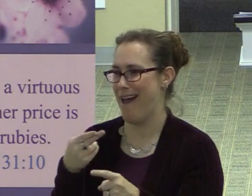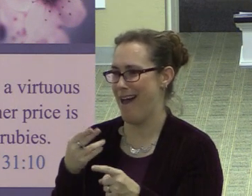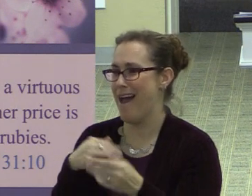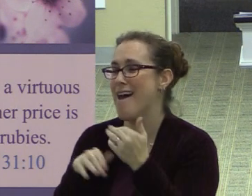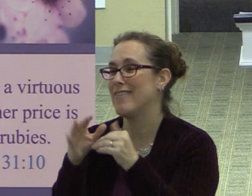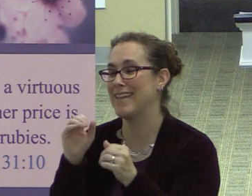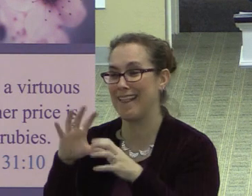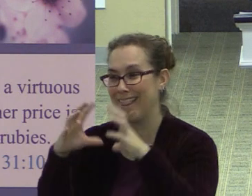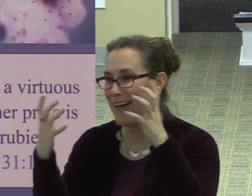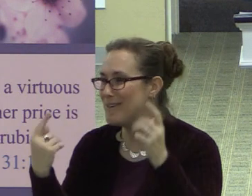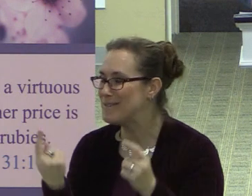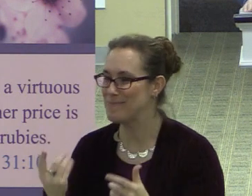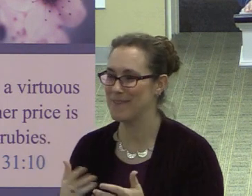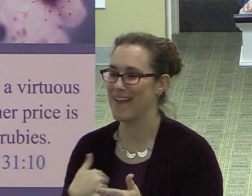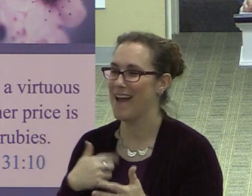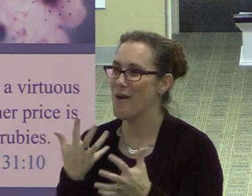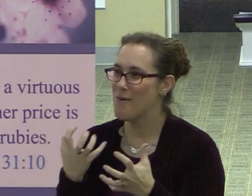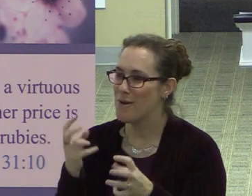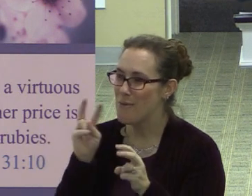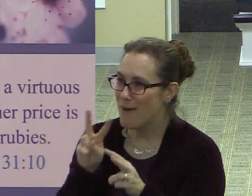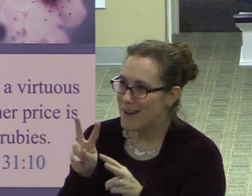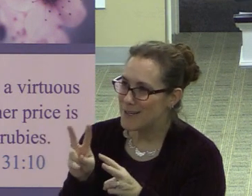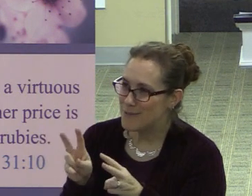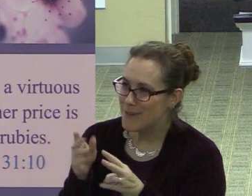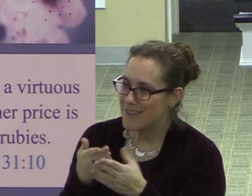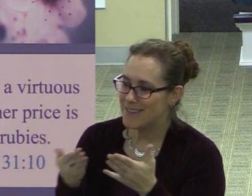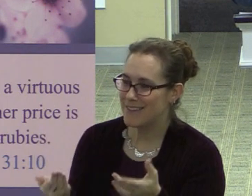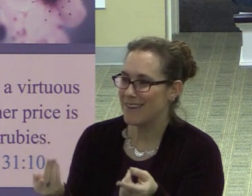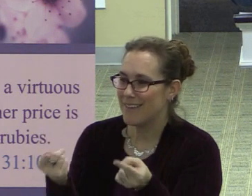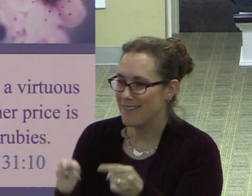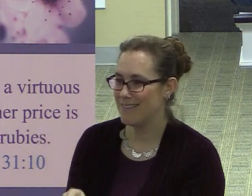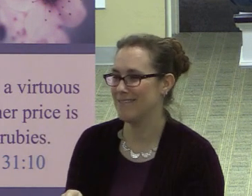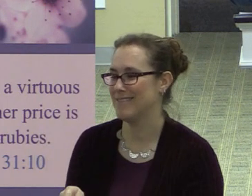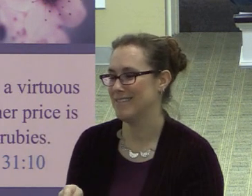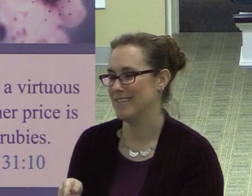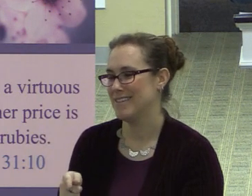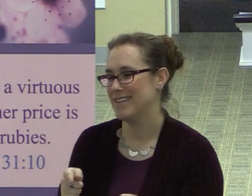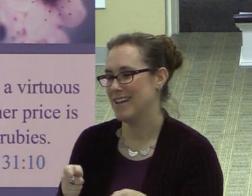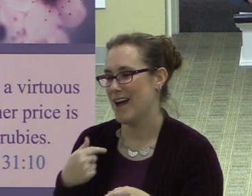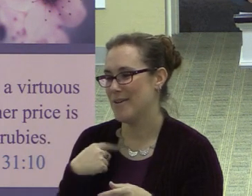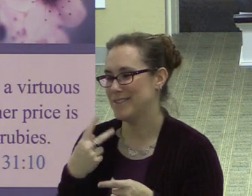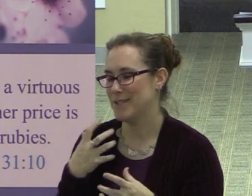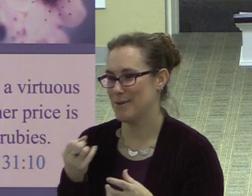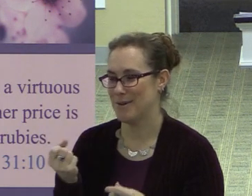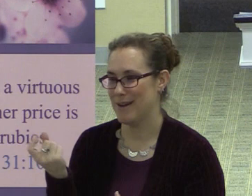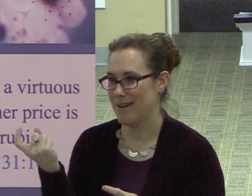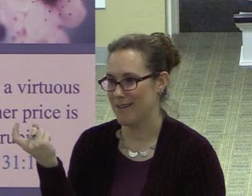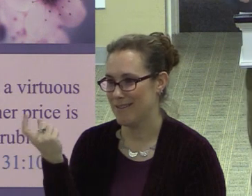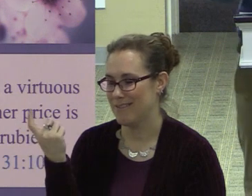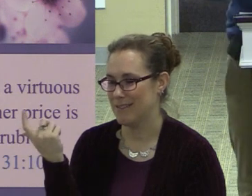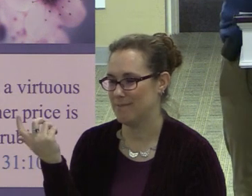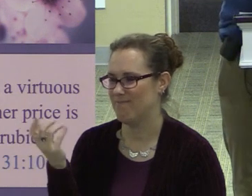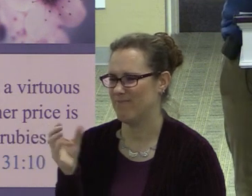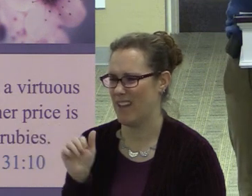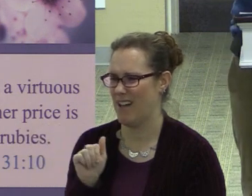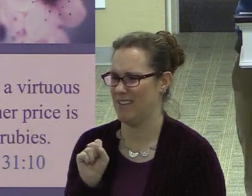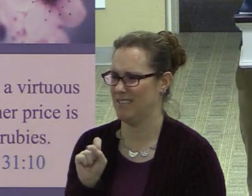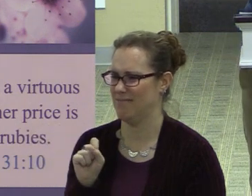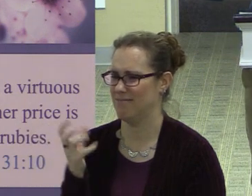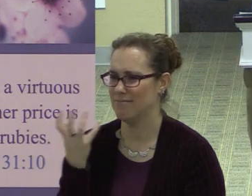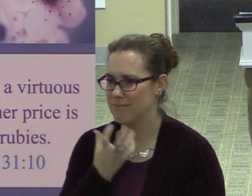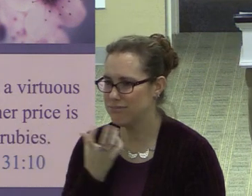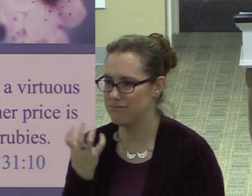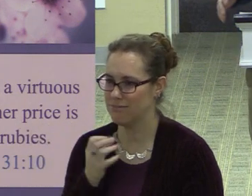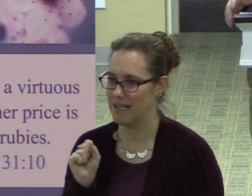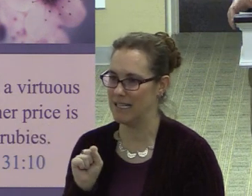watch when this thing took place. It's just so astounding. It's astounding what it took for Moses to